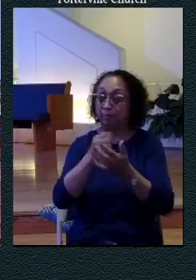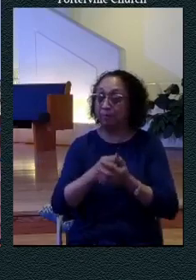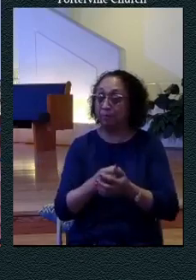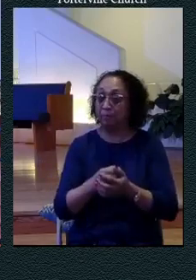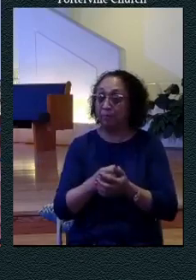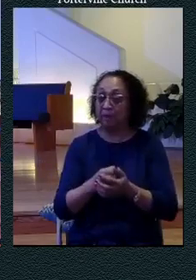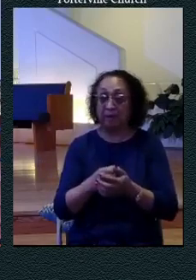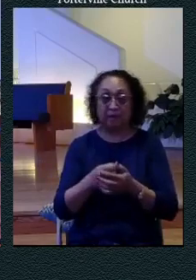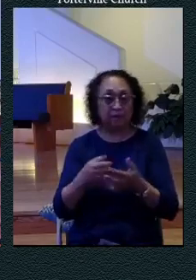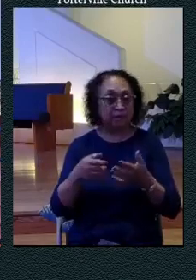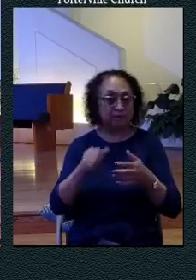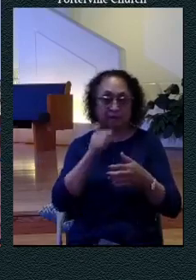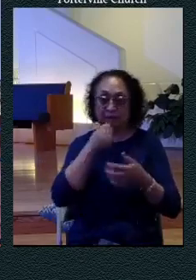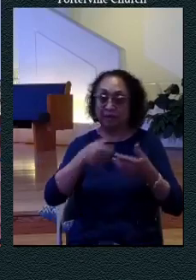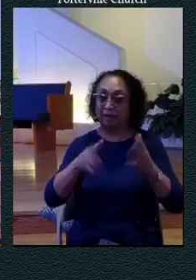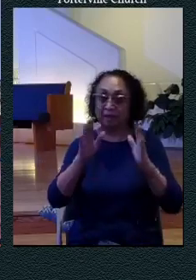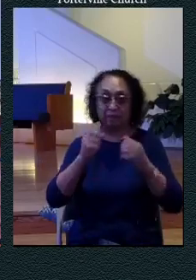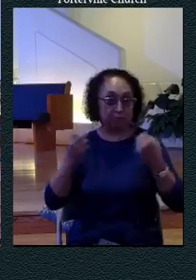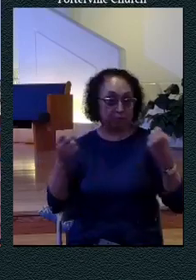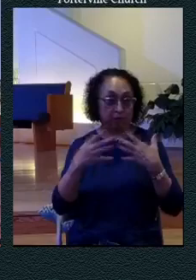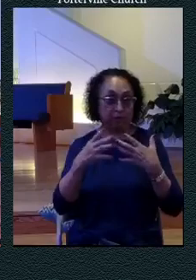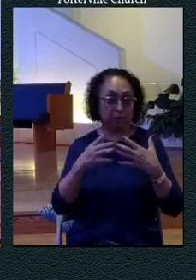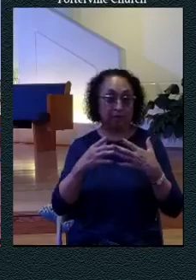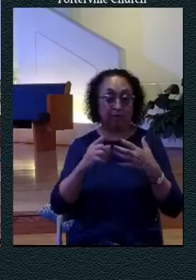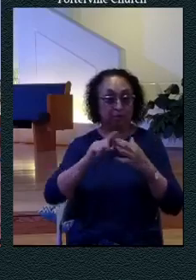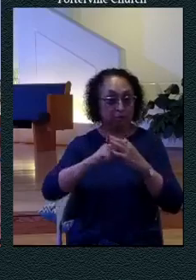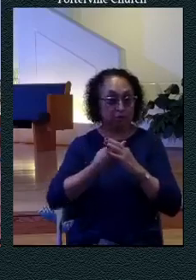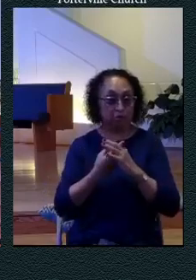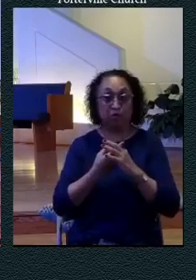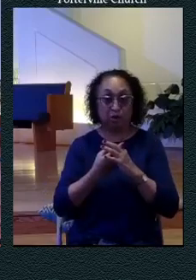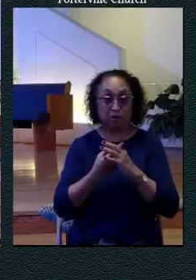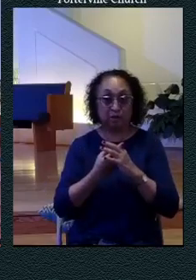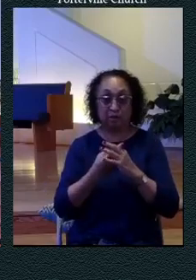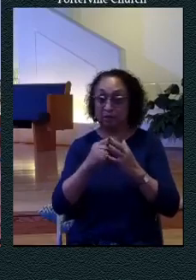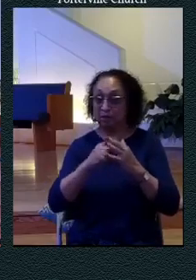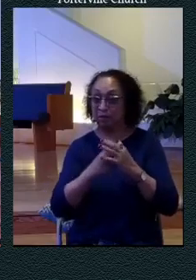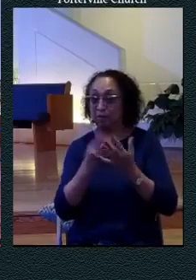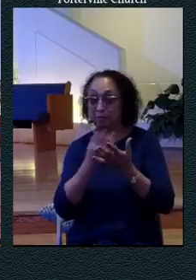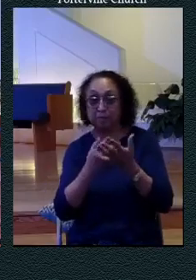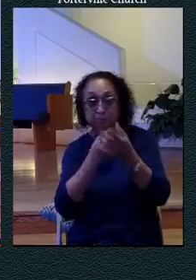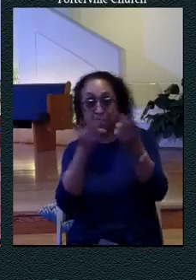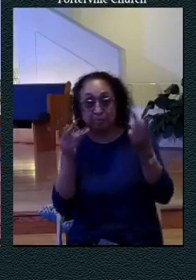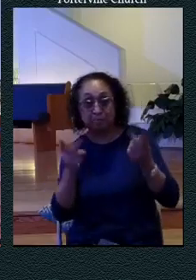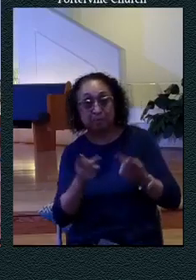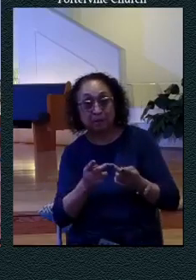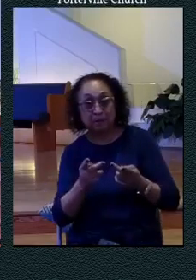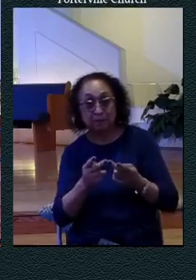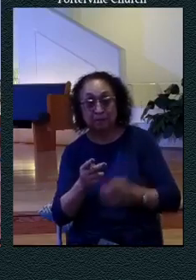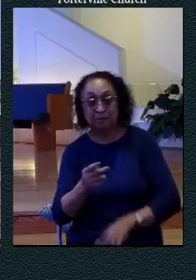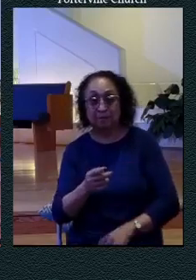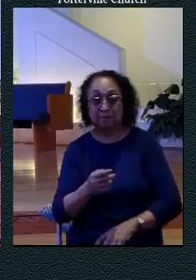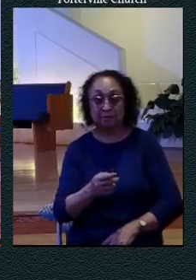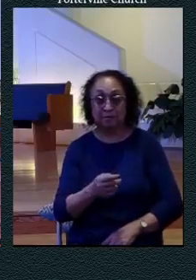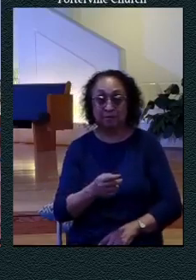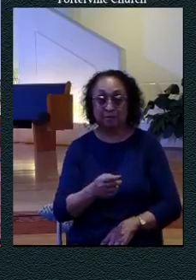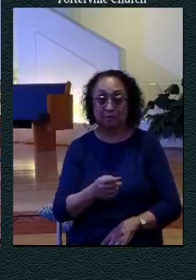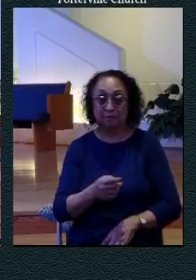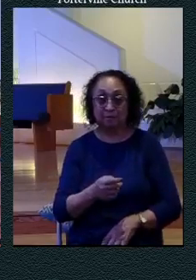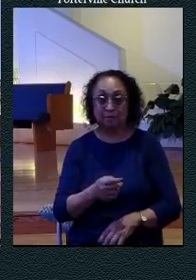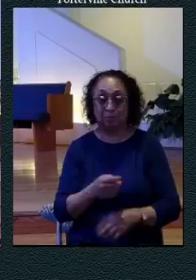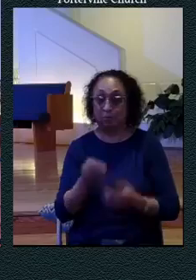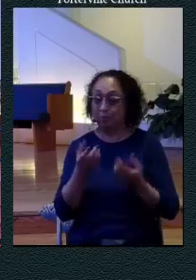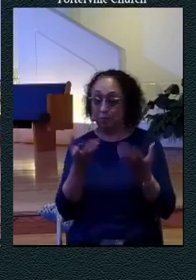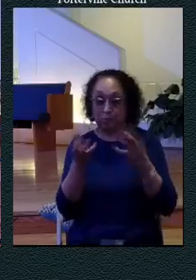Let's move into worship. You guys give us some music and just some quiet meditation. We're entering